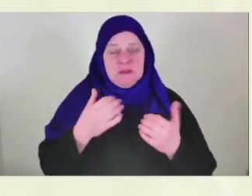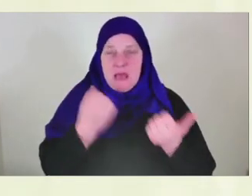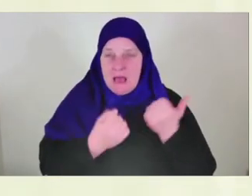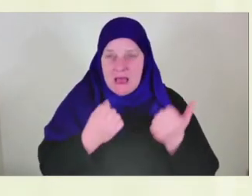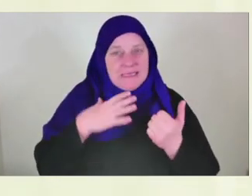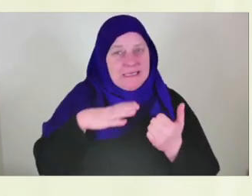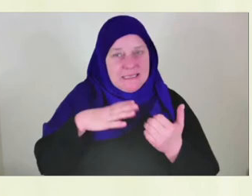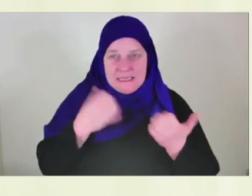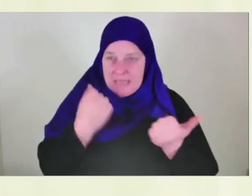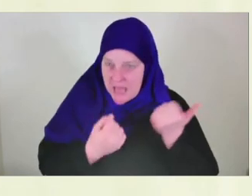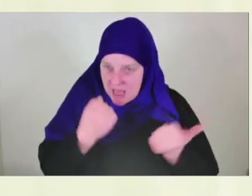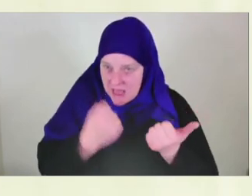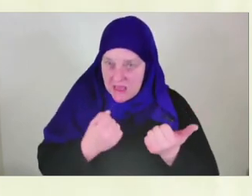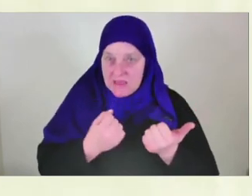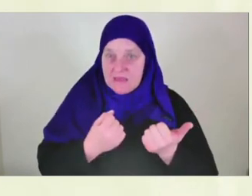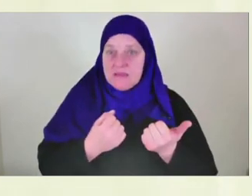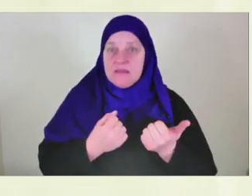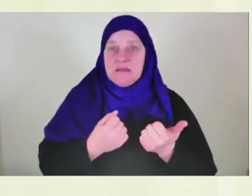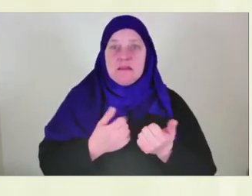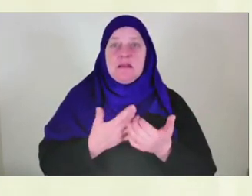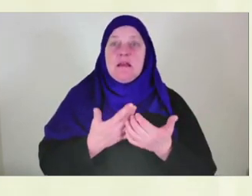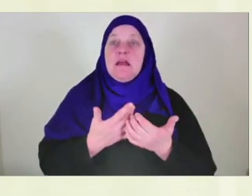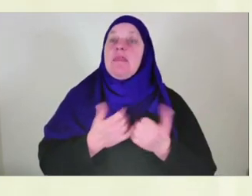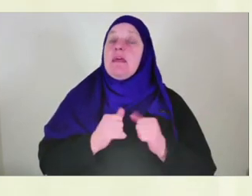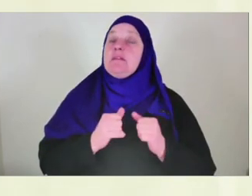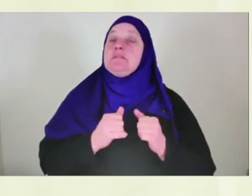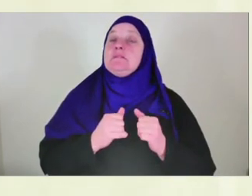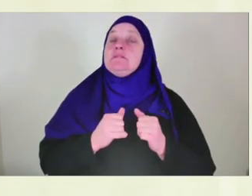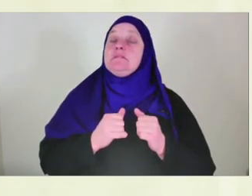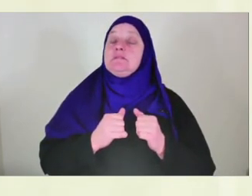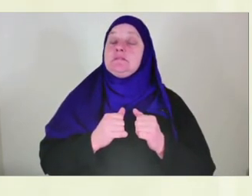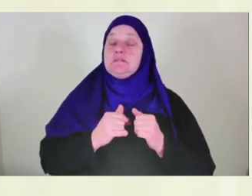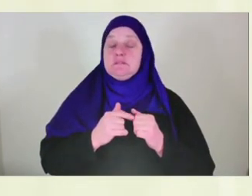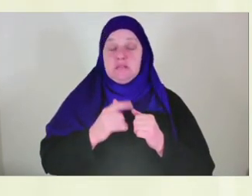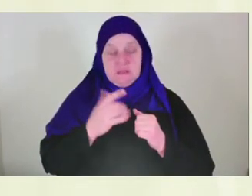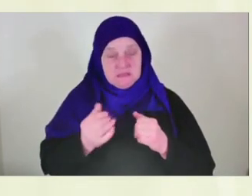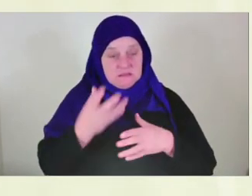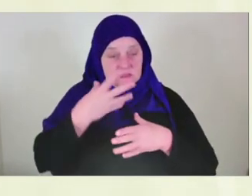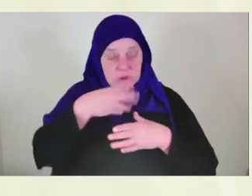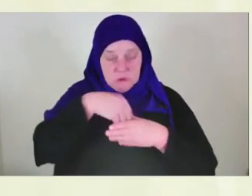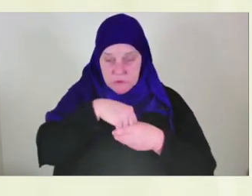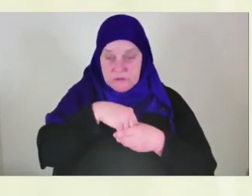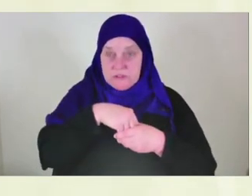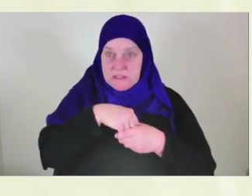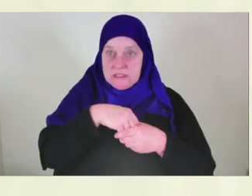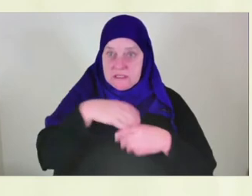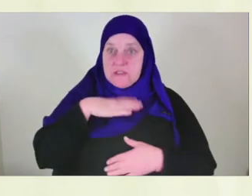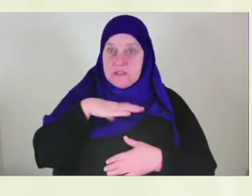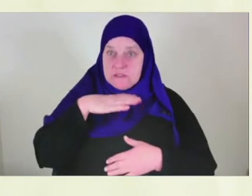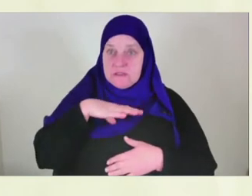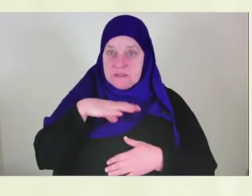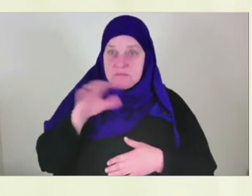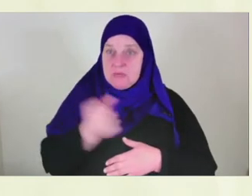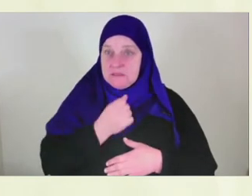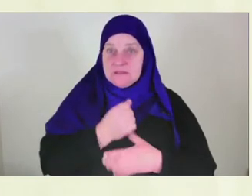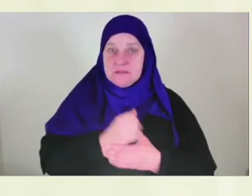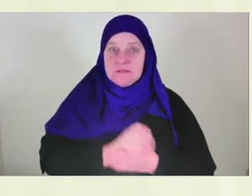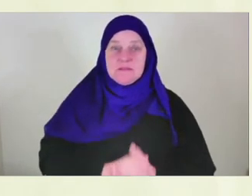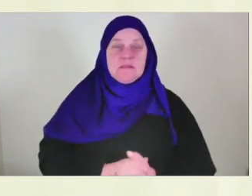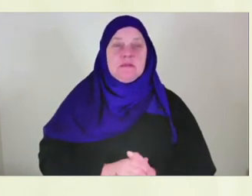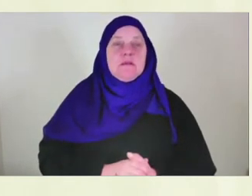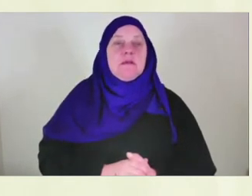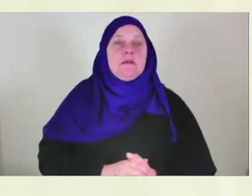what we're basically going over this question is something the Sheikh's already explained. Yeah. When you're giving it to the marja'i, when you're giving the